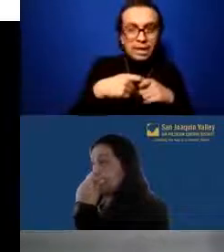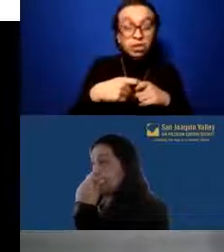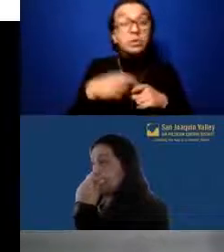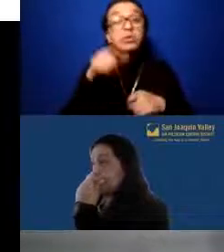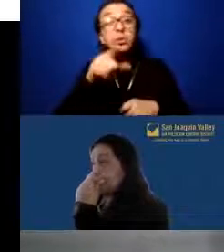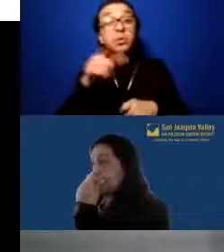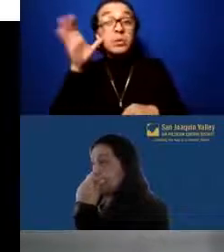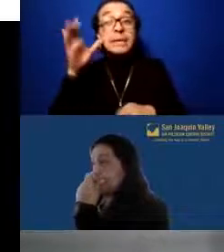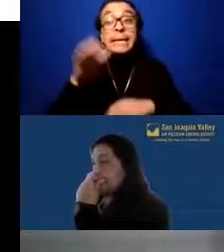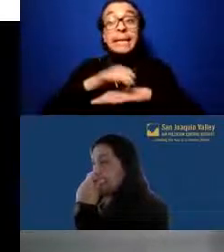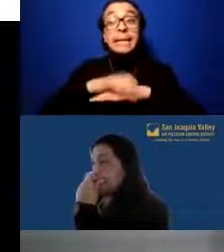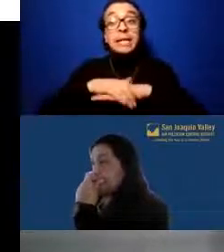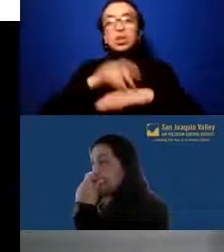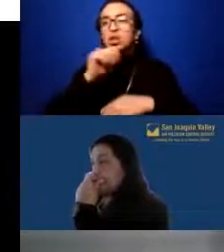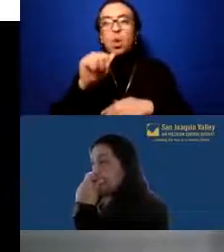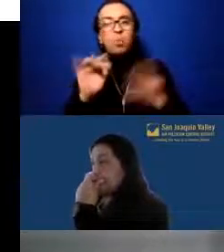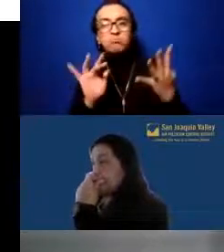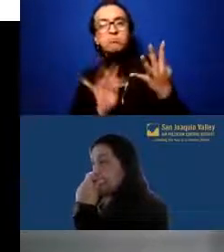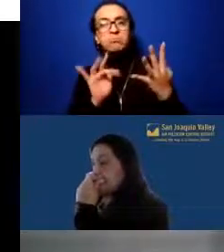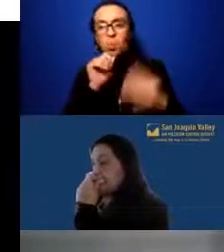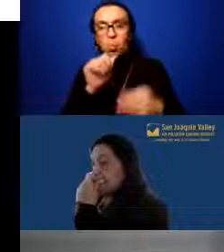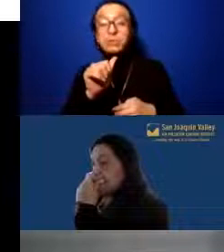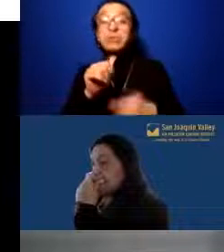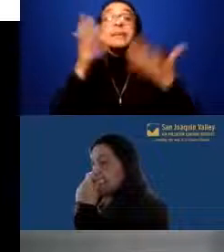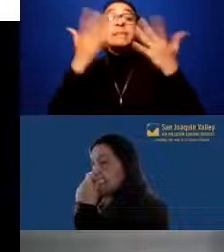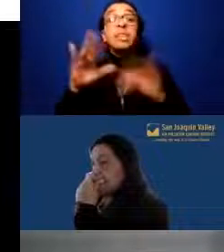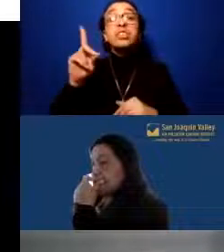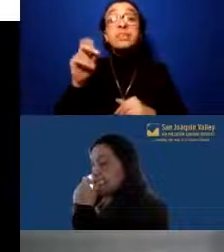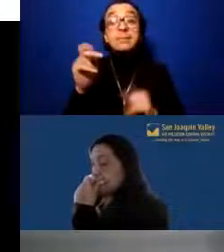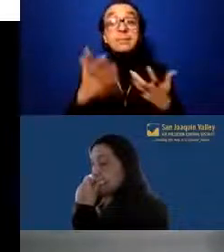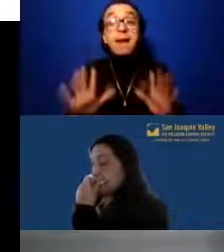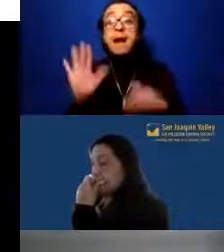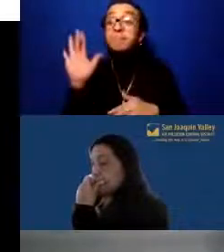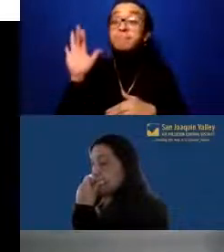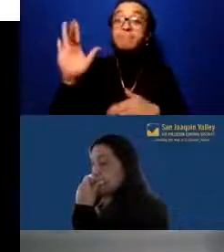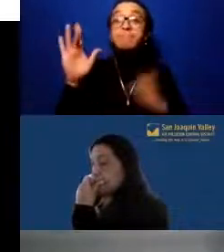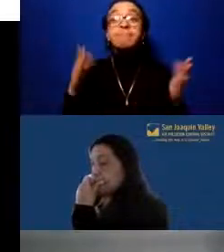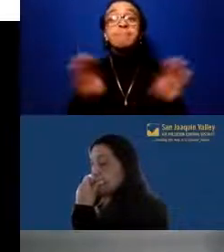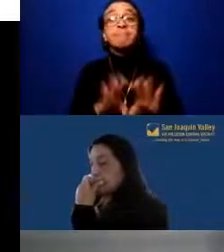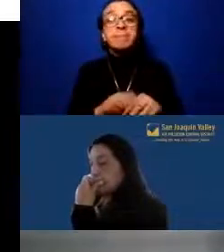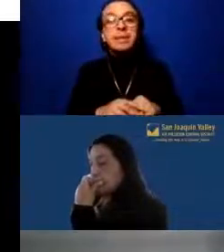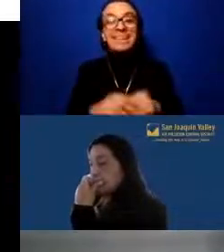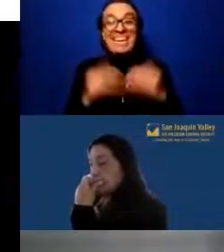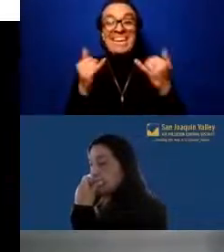the done button at the top right corner. Select that. And now we're already in the